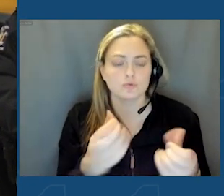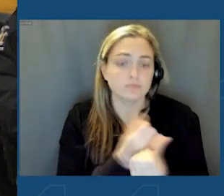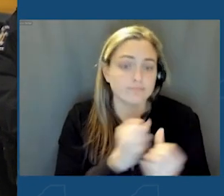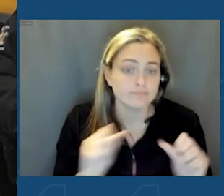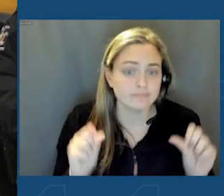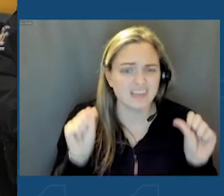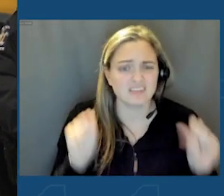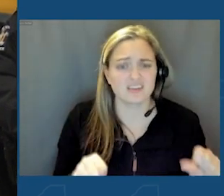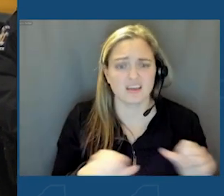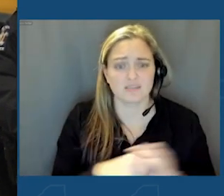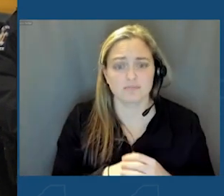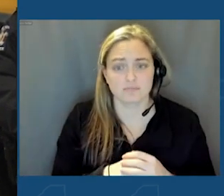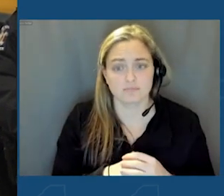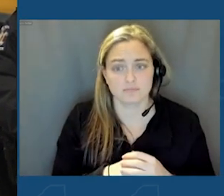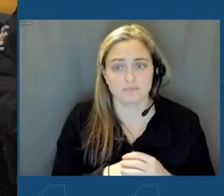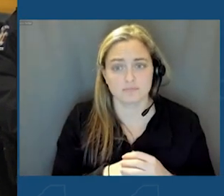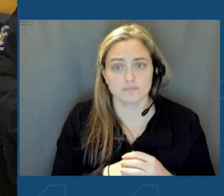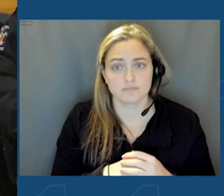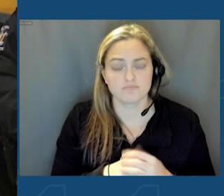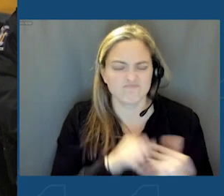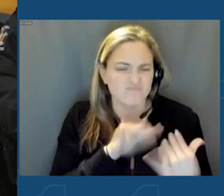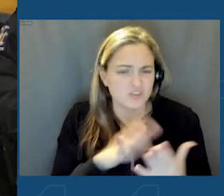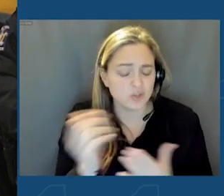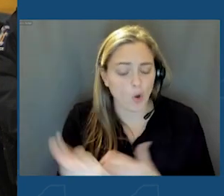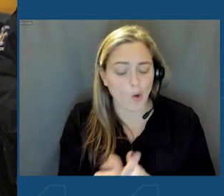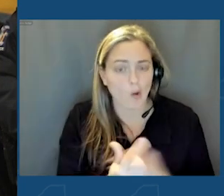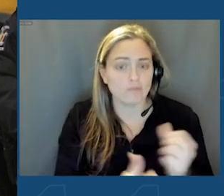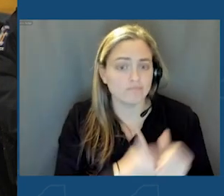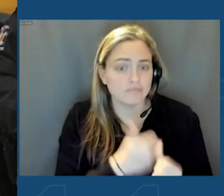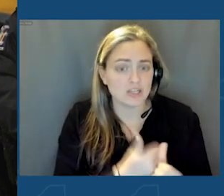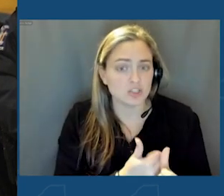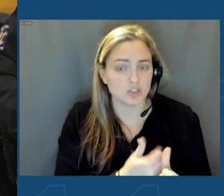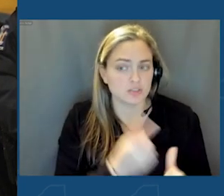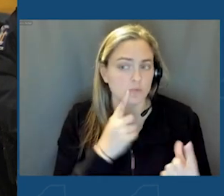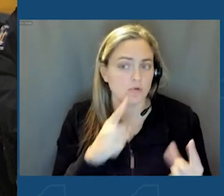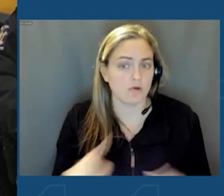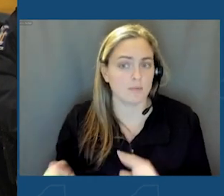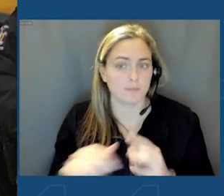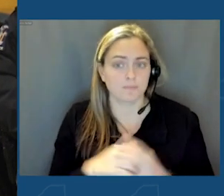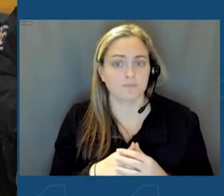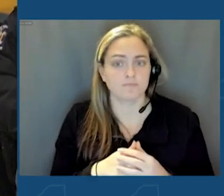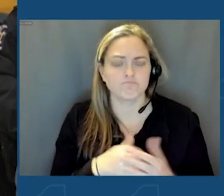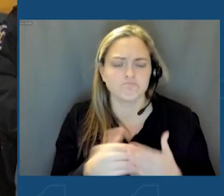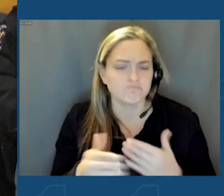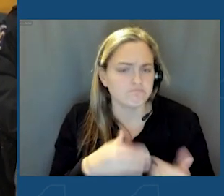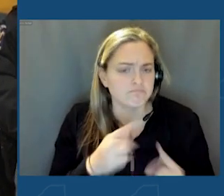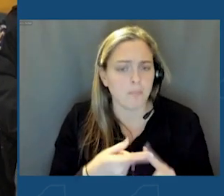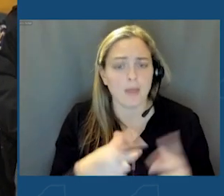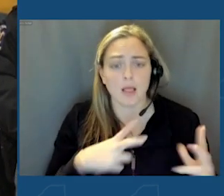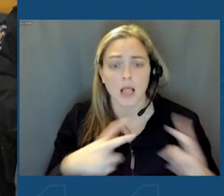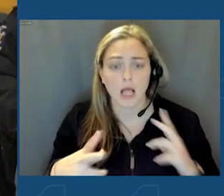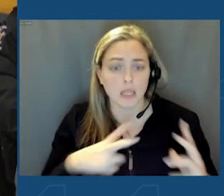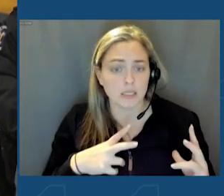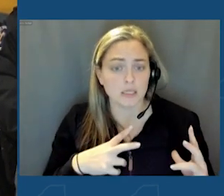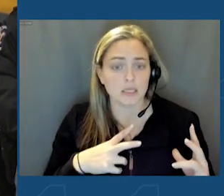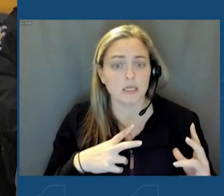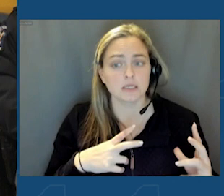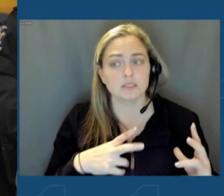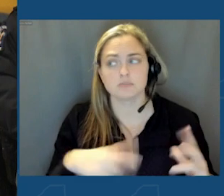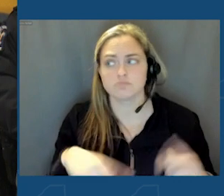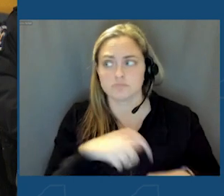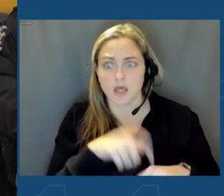as they can be and addressing all of the hazards that are coming away so regardless of what the holiday season brings us they're Around the Clock